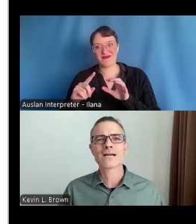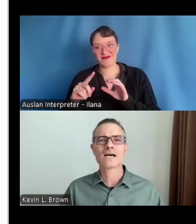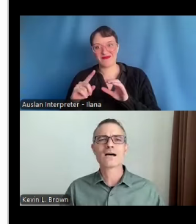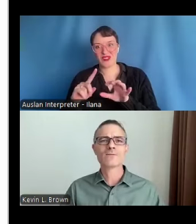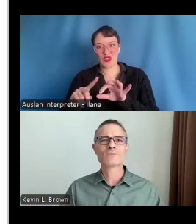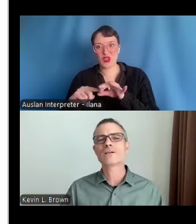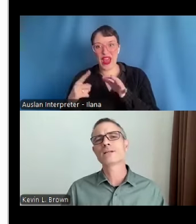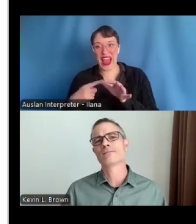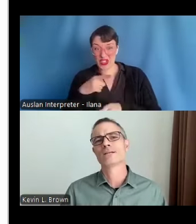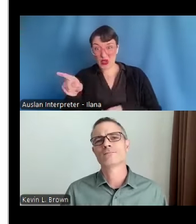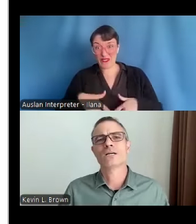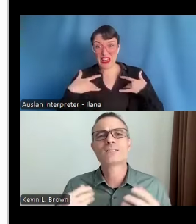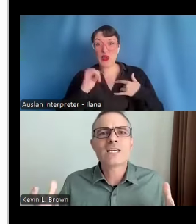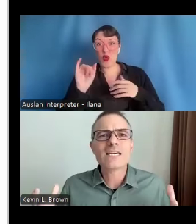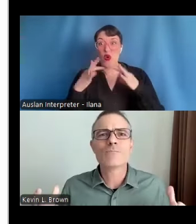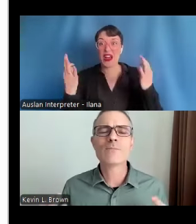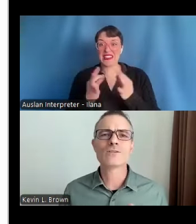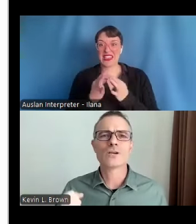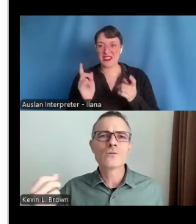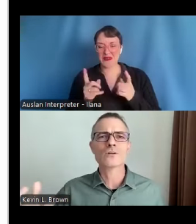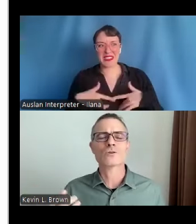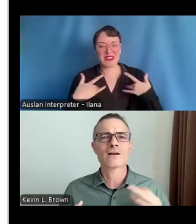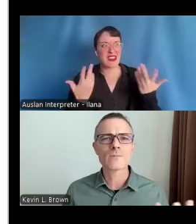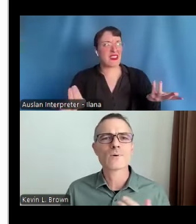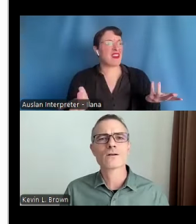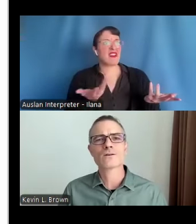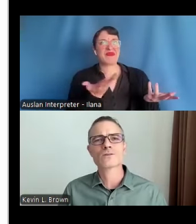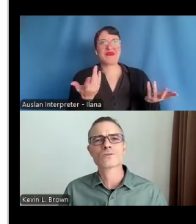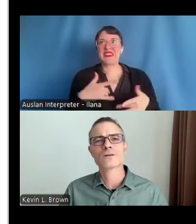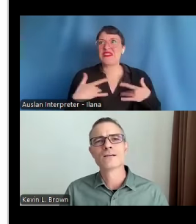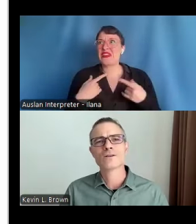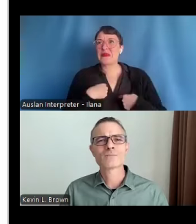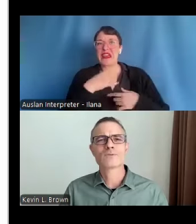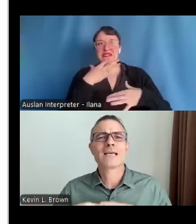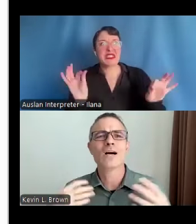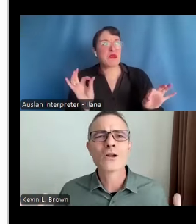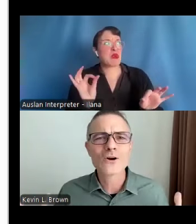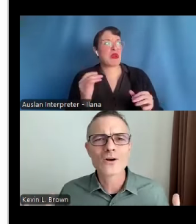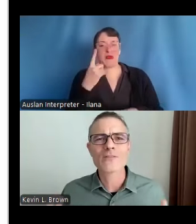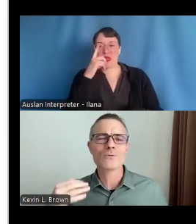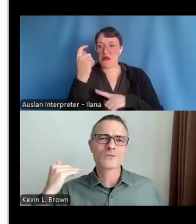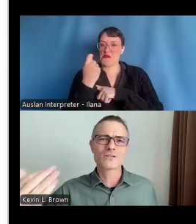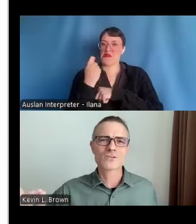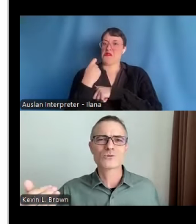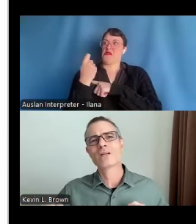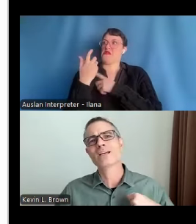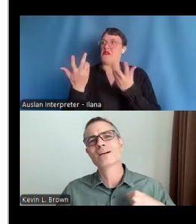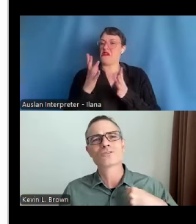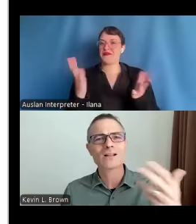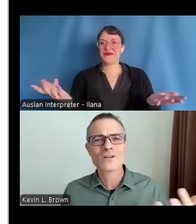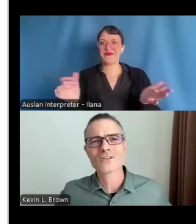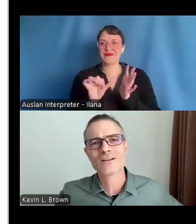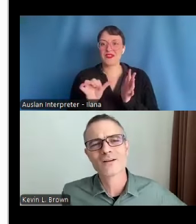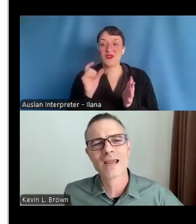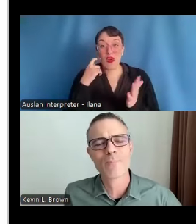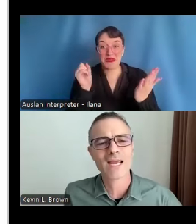or at times feeling unseen, maybe to donors or government partners, or sometimes being unheard, whether you post on social media or try to